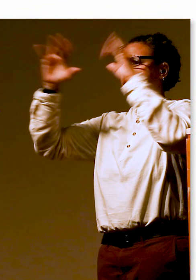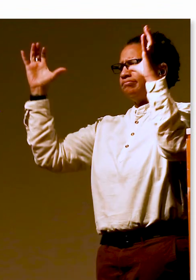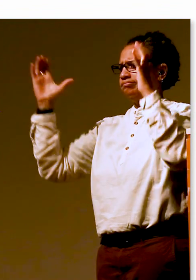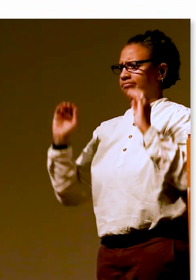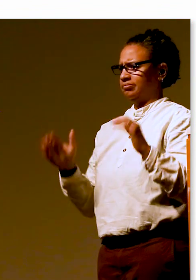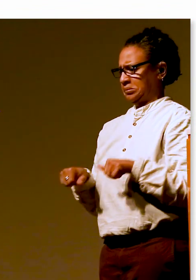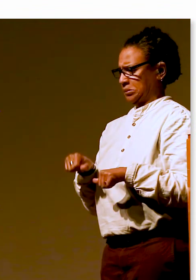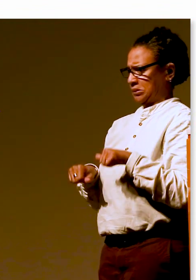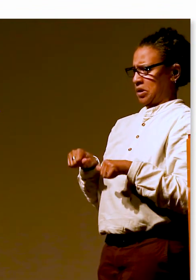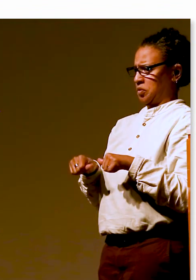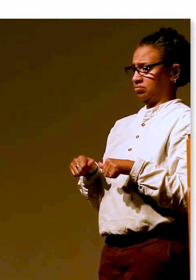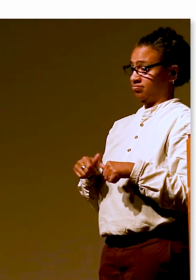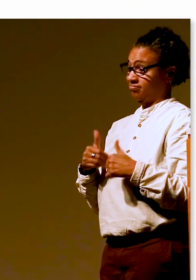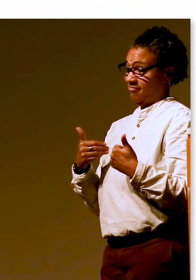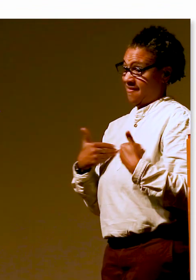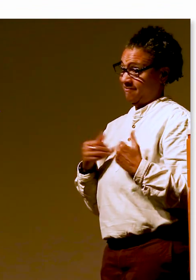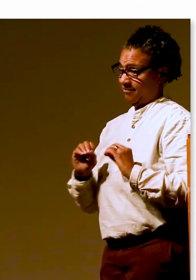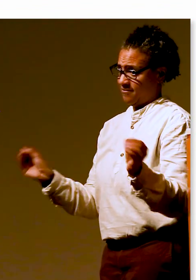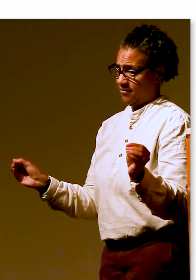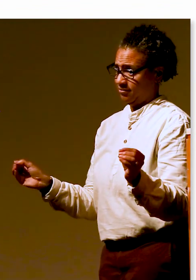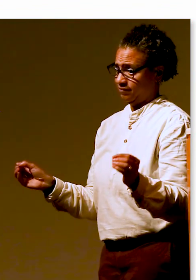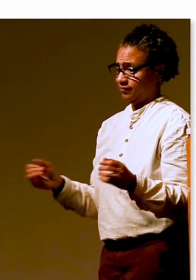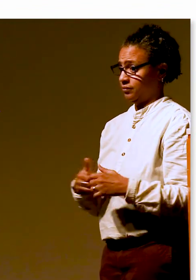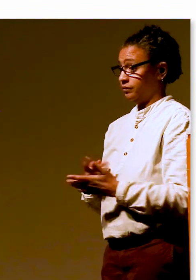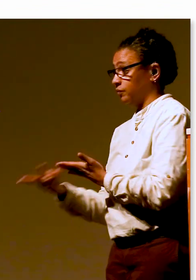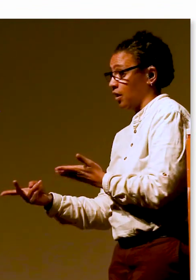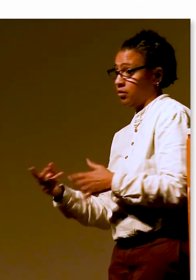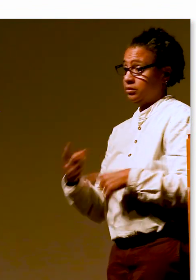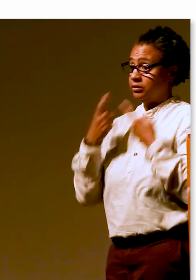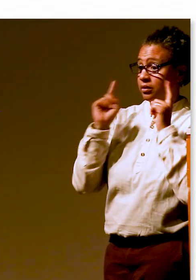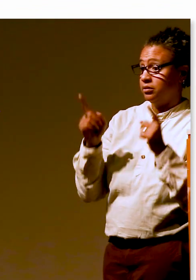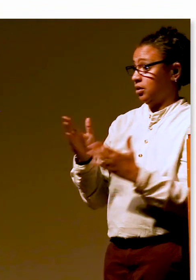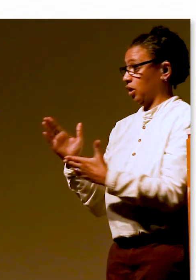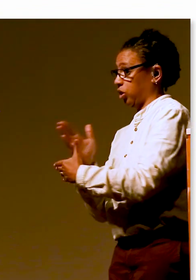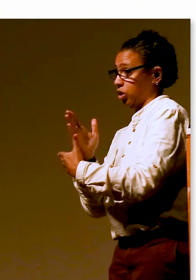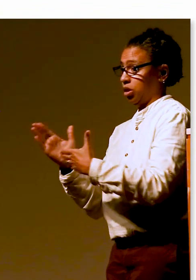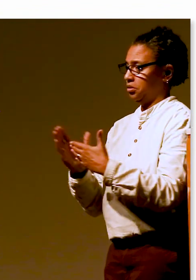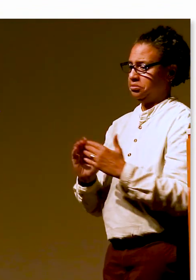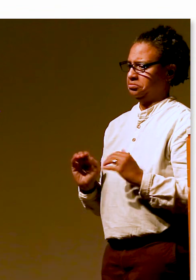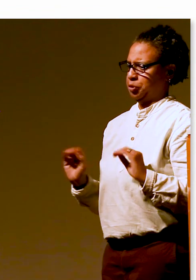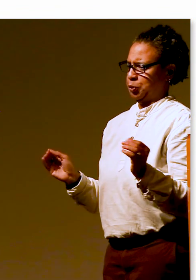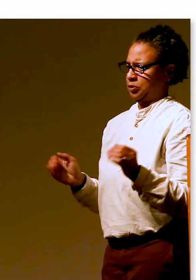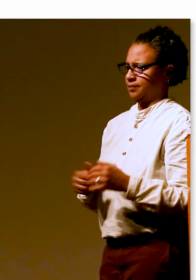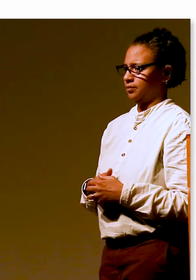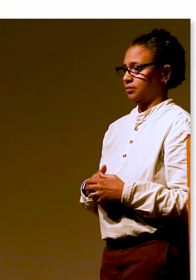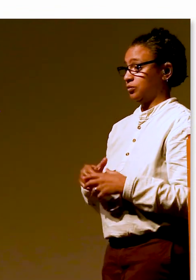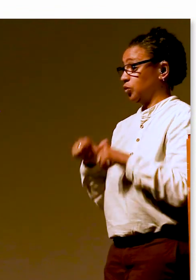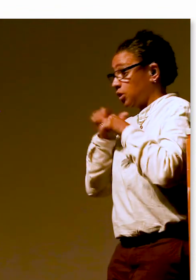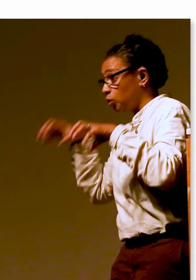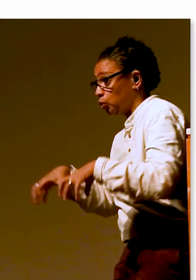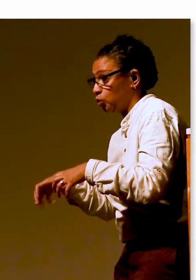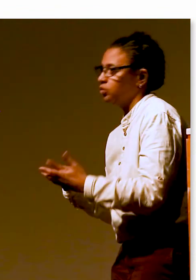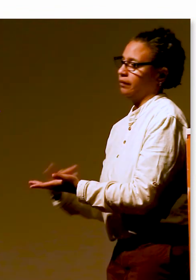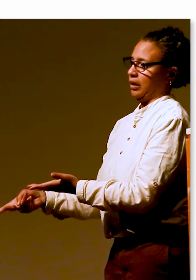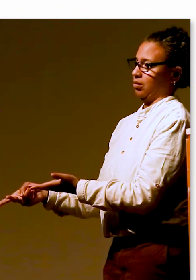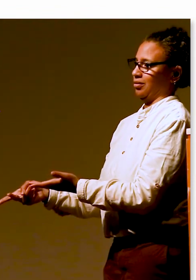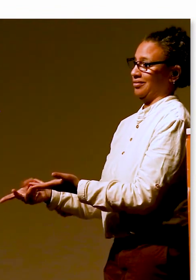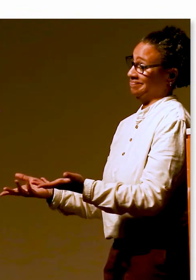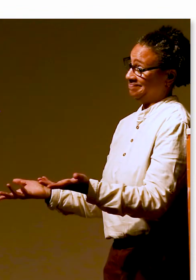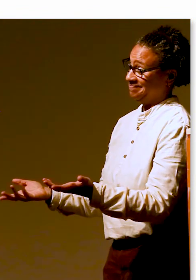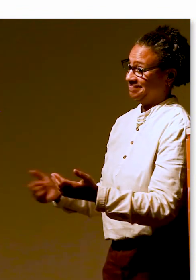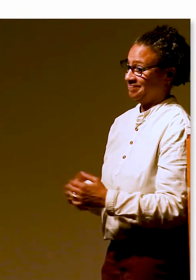it was. I'm thankful for the support that I've gotten and the ways in which it's empowered or inspired or whatever a